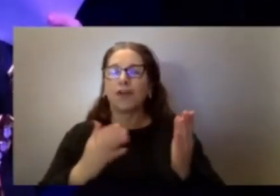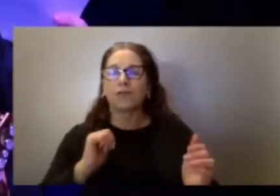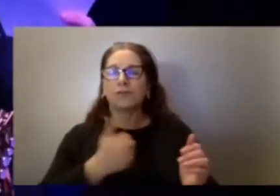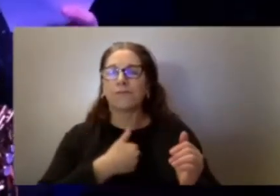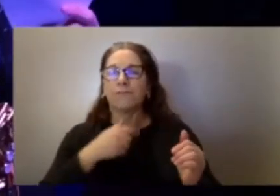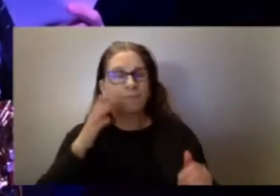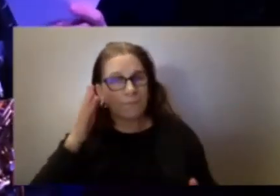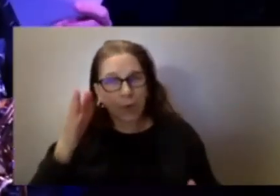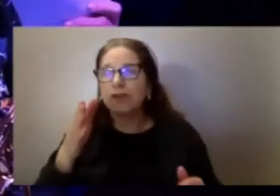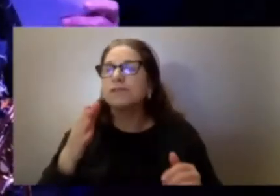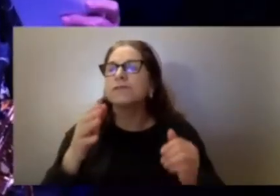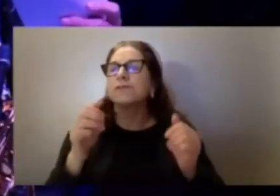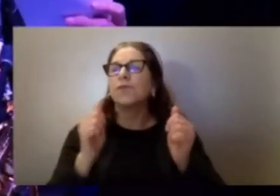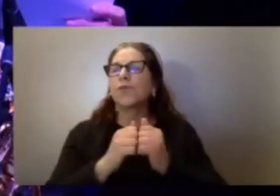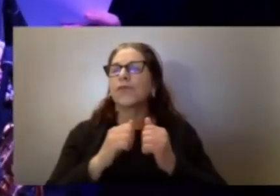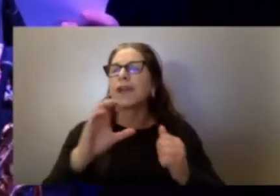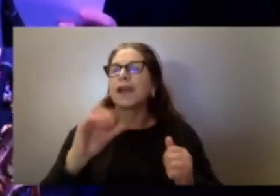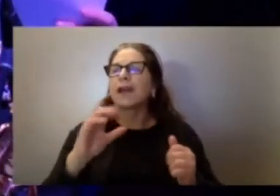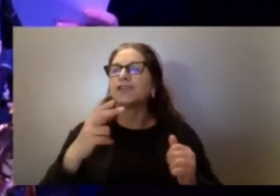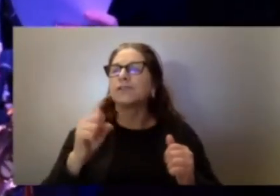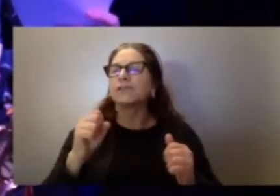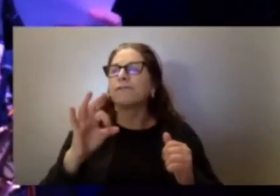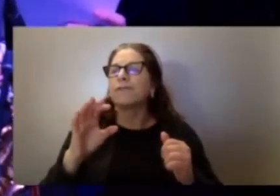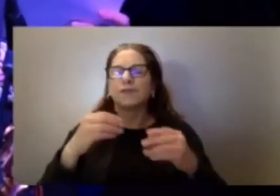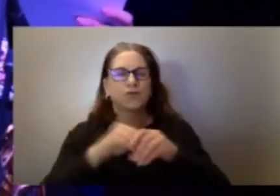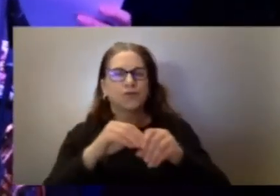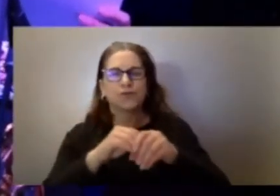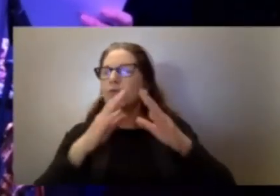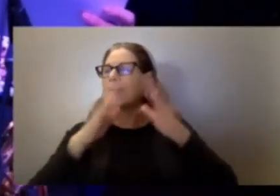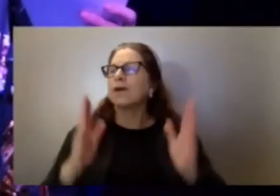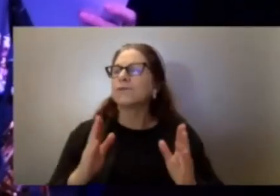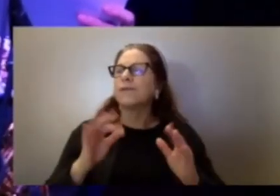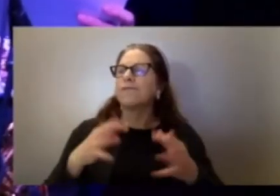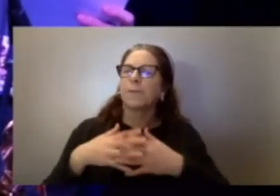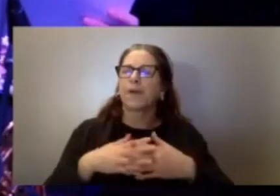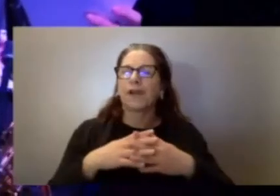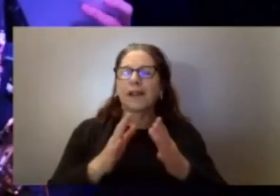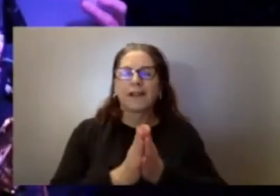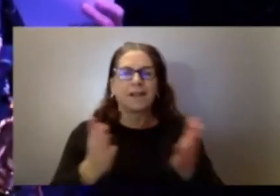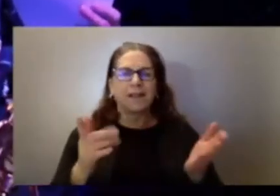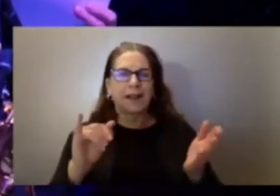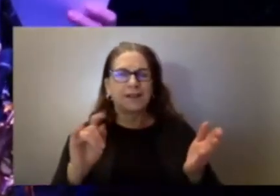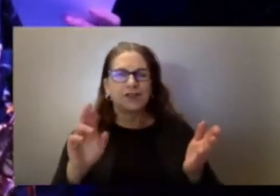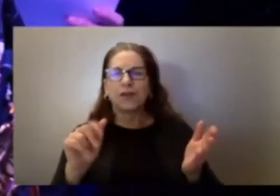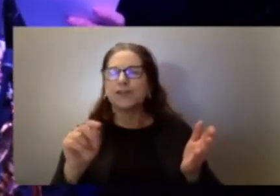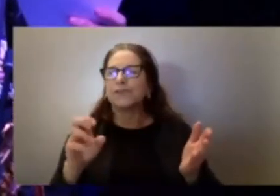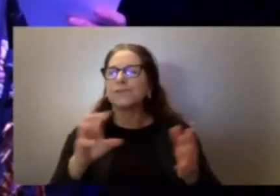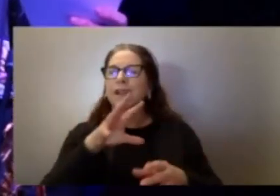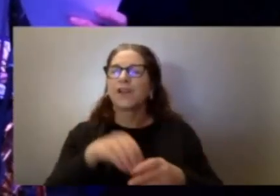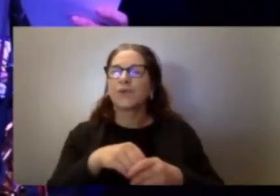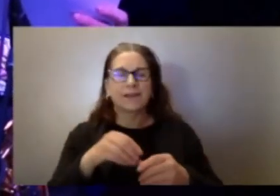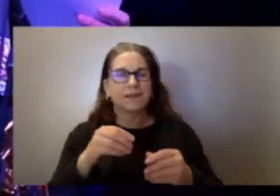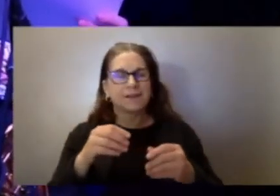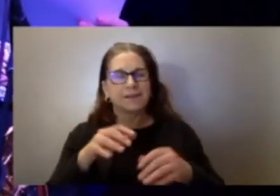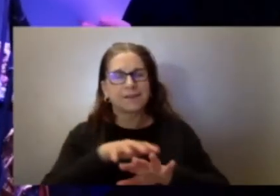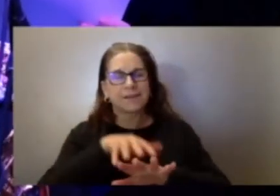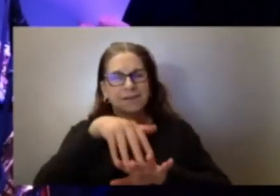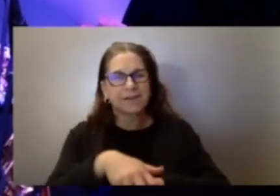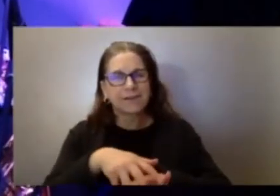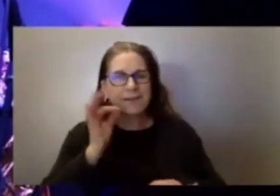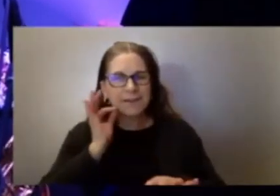with caches from the storehouse of American literature, arts, music, including indigenous peoples,